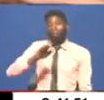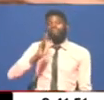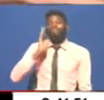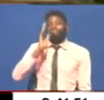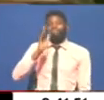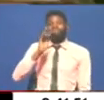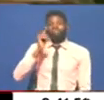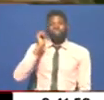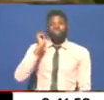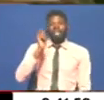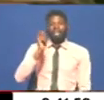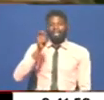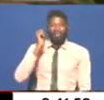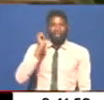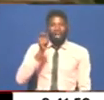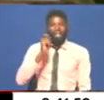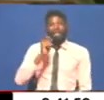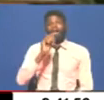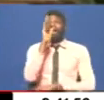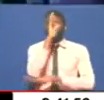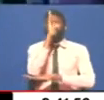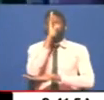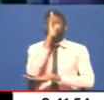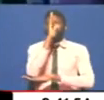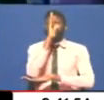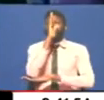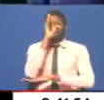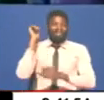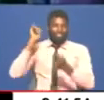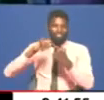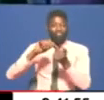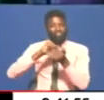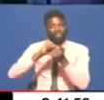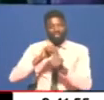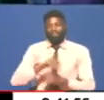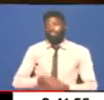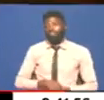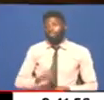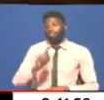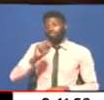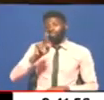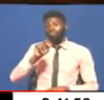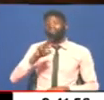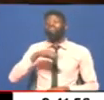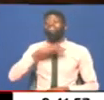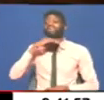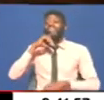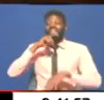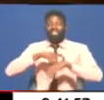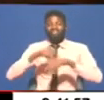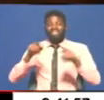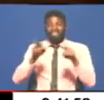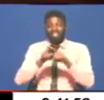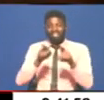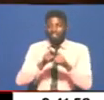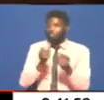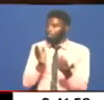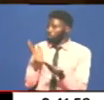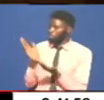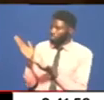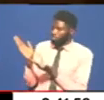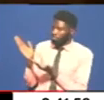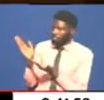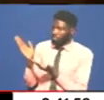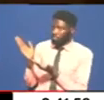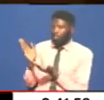time until Friday. Tutu's death comes just weeks after that of South Africa's last apartheid era president,